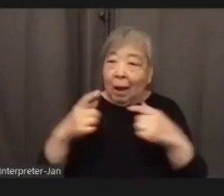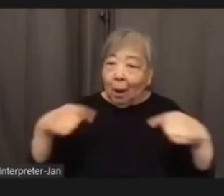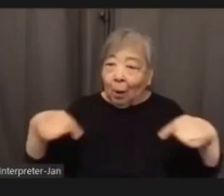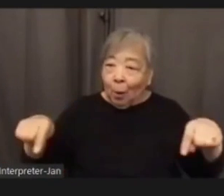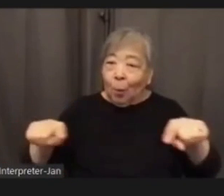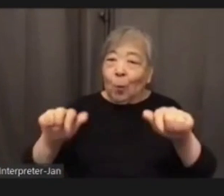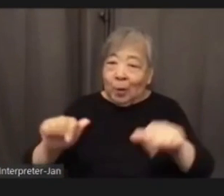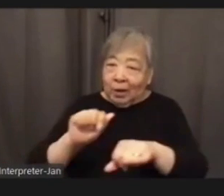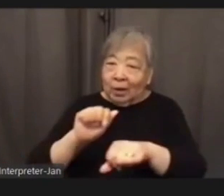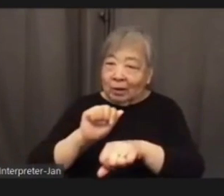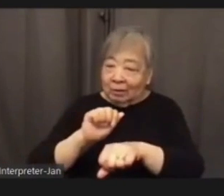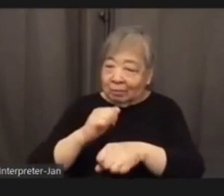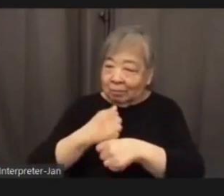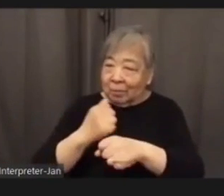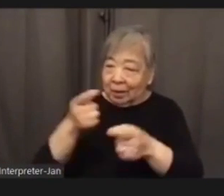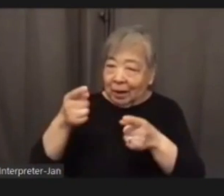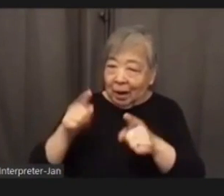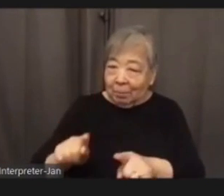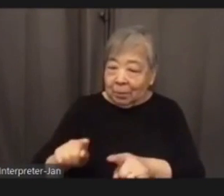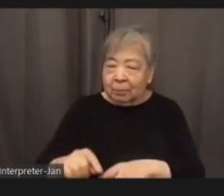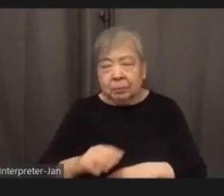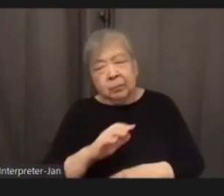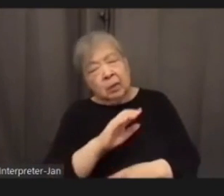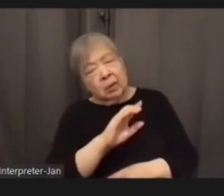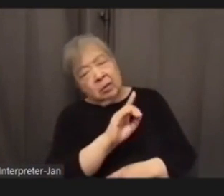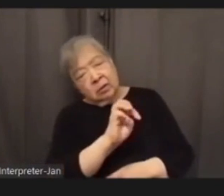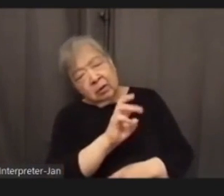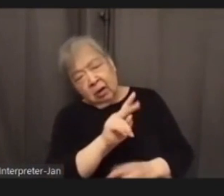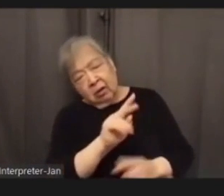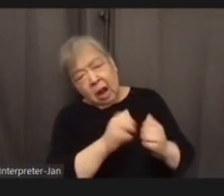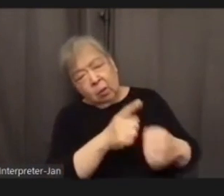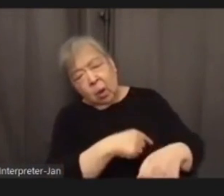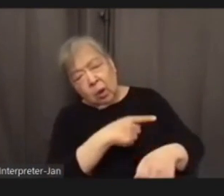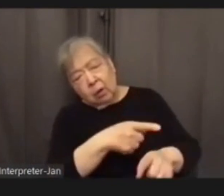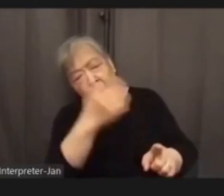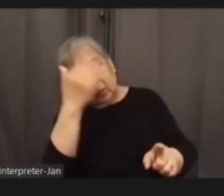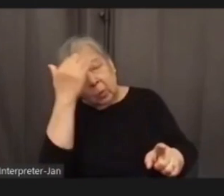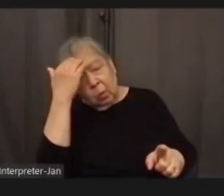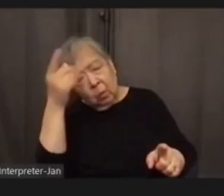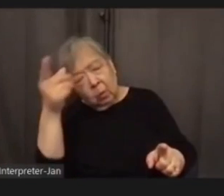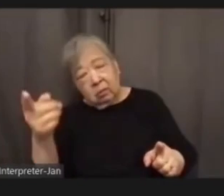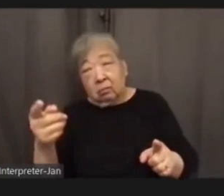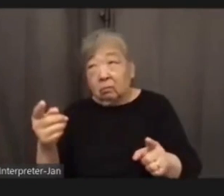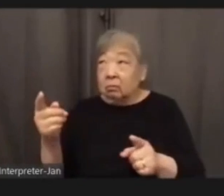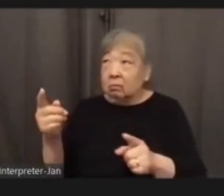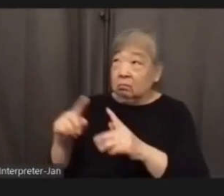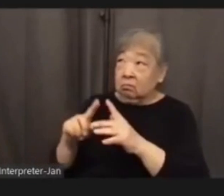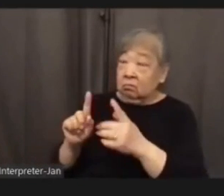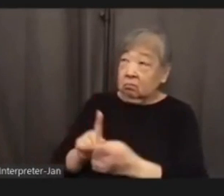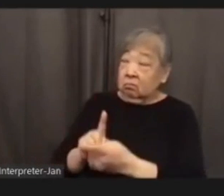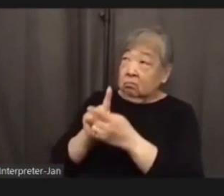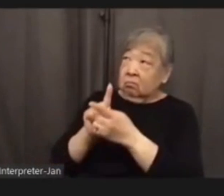Derek, how long have you known Nobuko, give or take? Oh, no, since 1983?